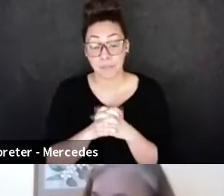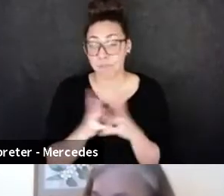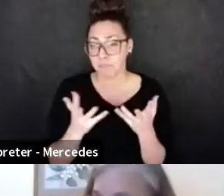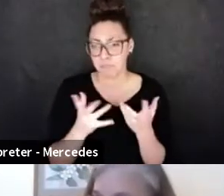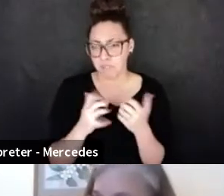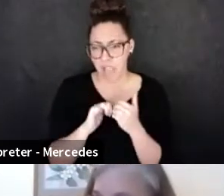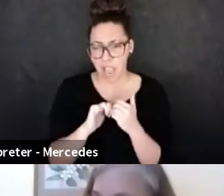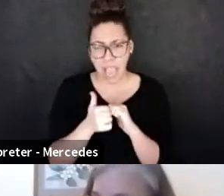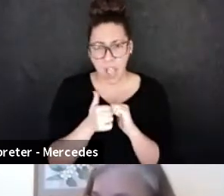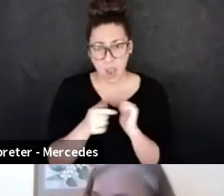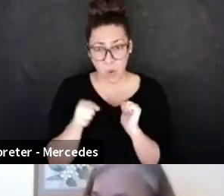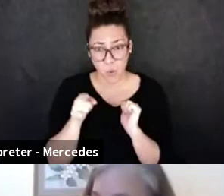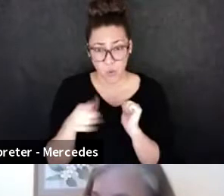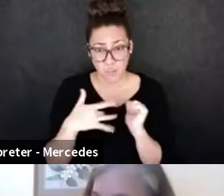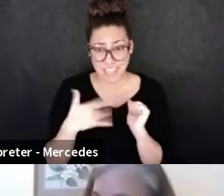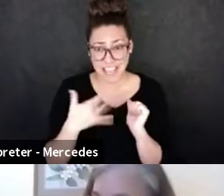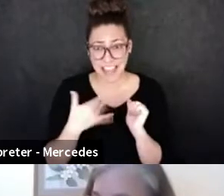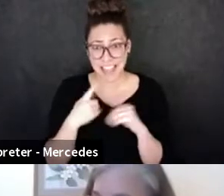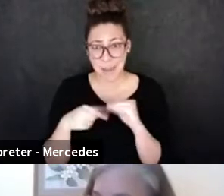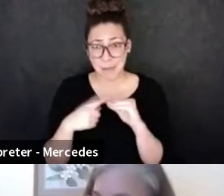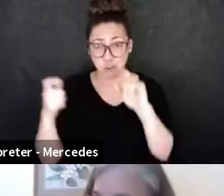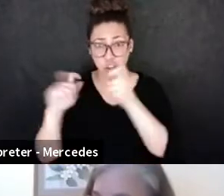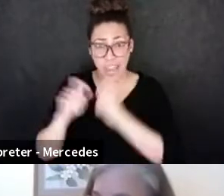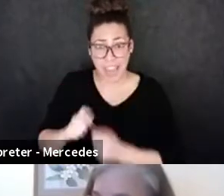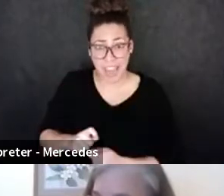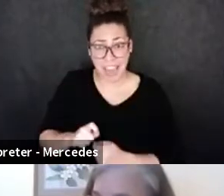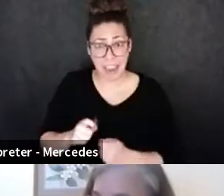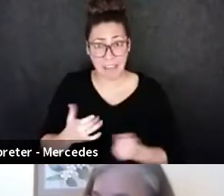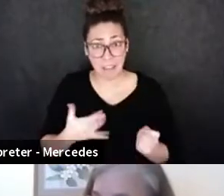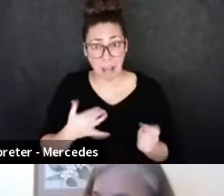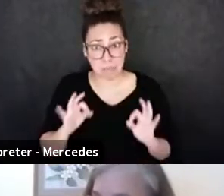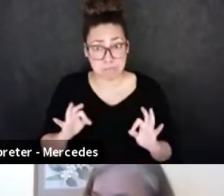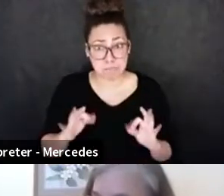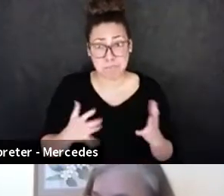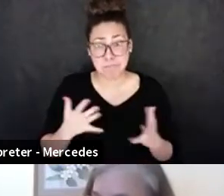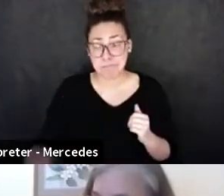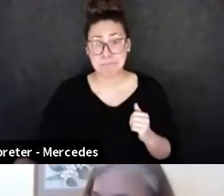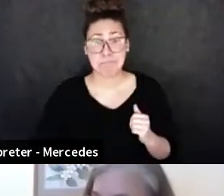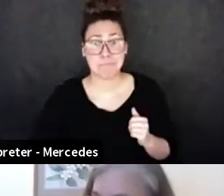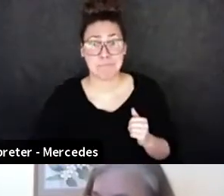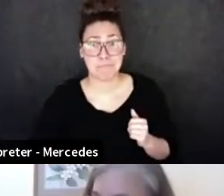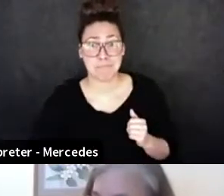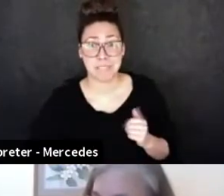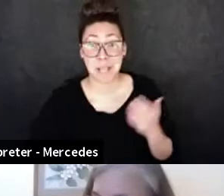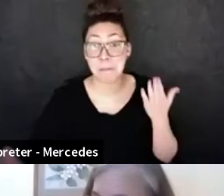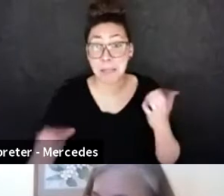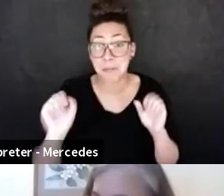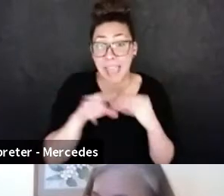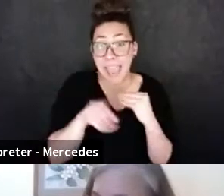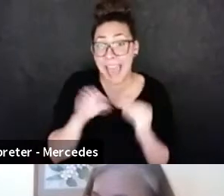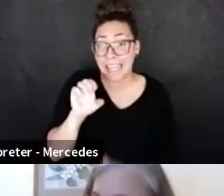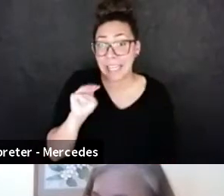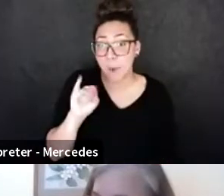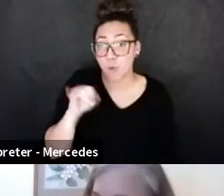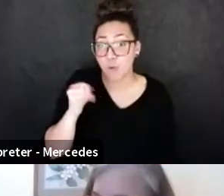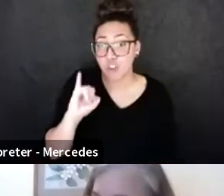you feeling about those changes? A little emoji reaction would be great. Thumbs up,